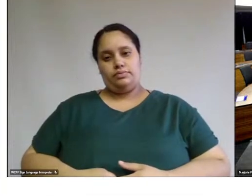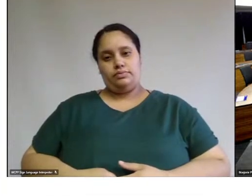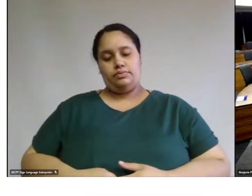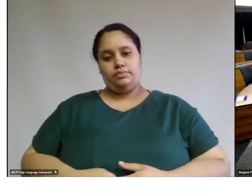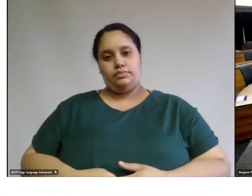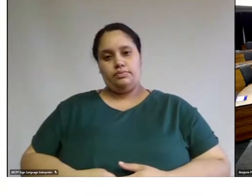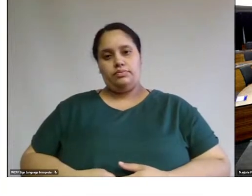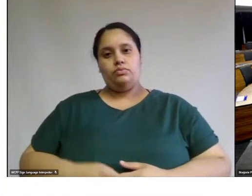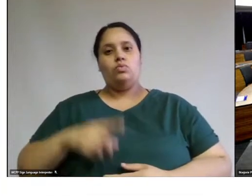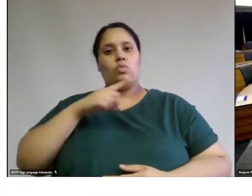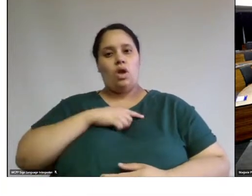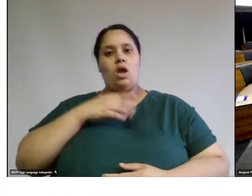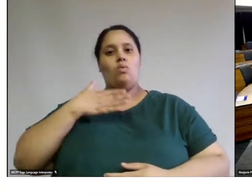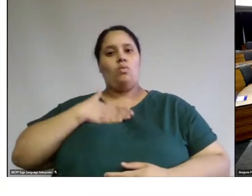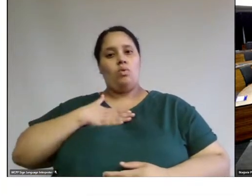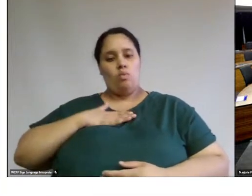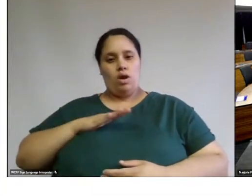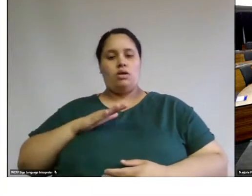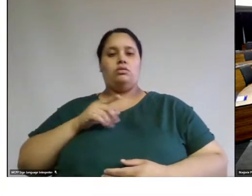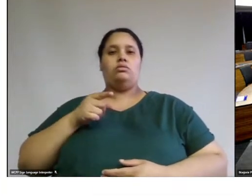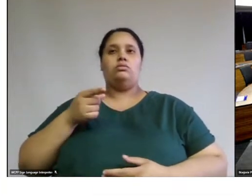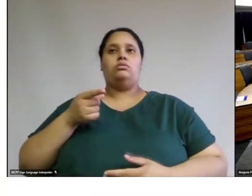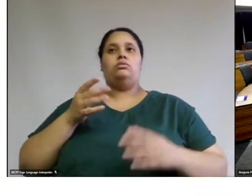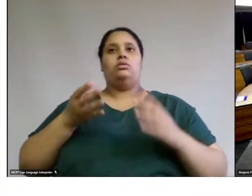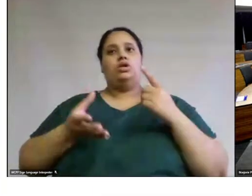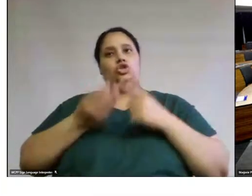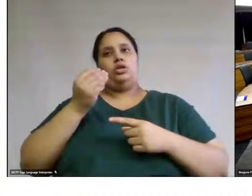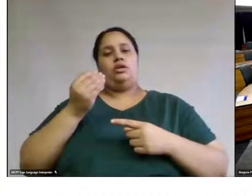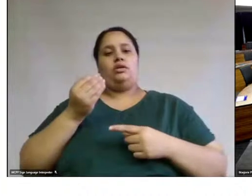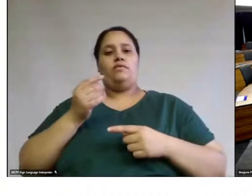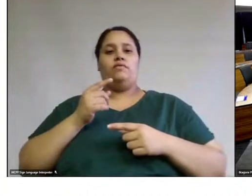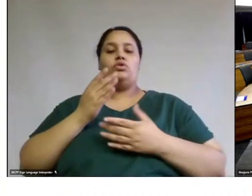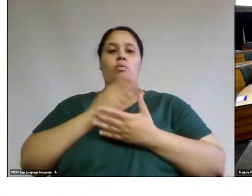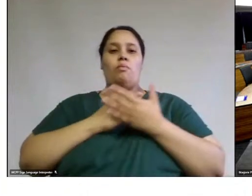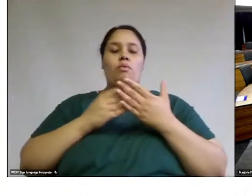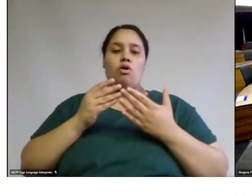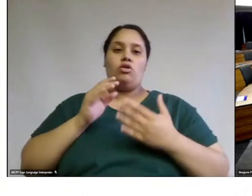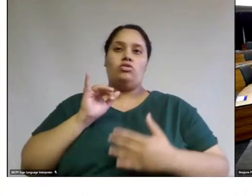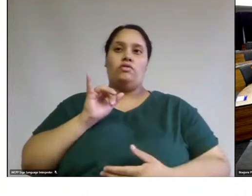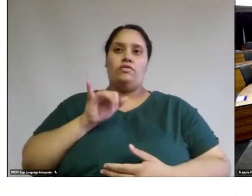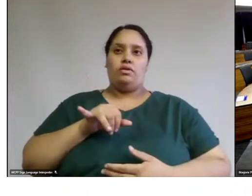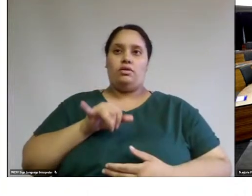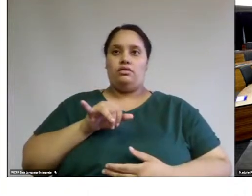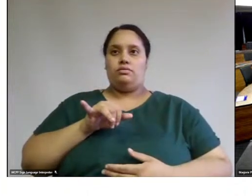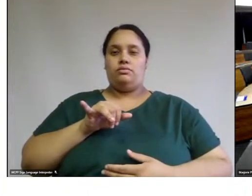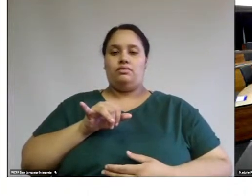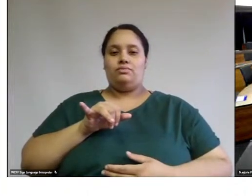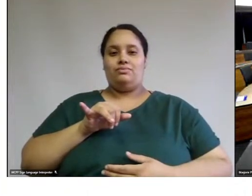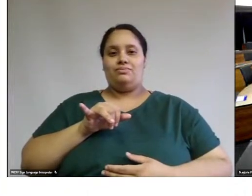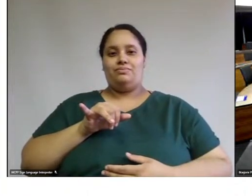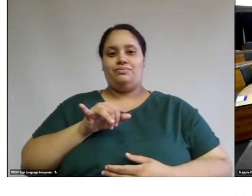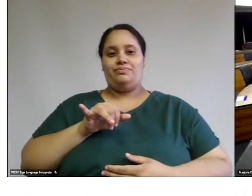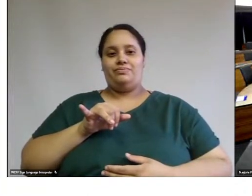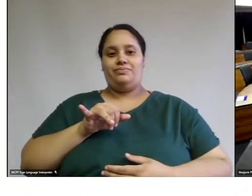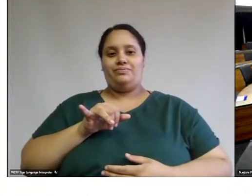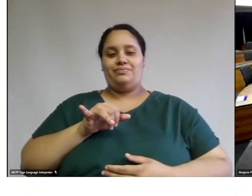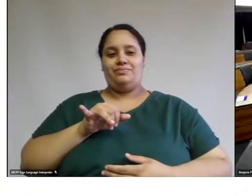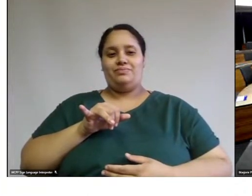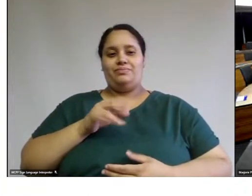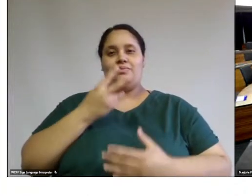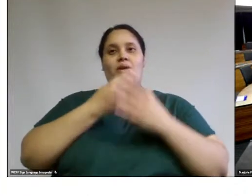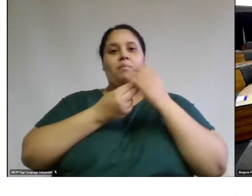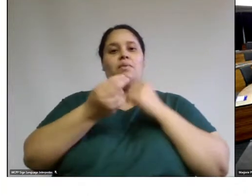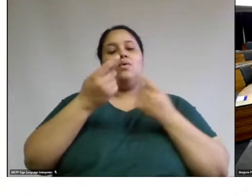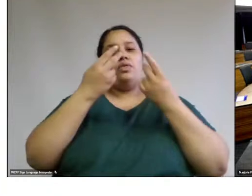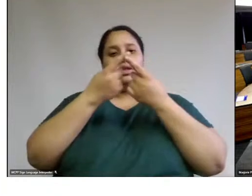we would like to have. And part of the reason you'll find that when we are actually, most of the departments we have seen